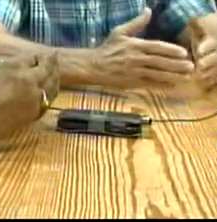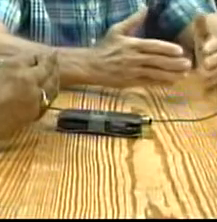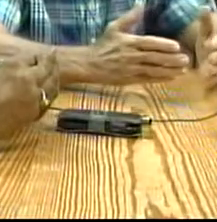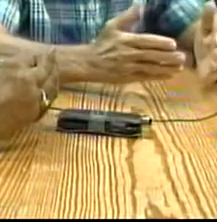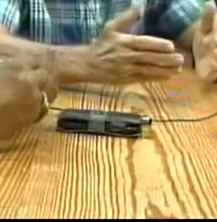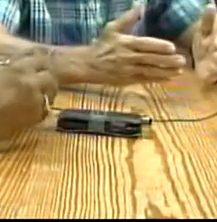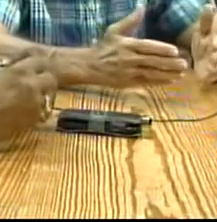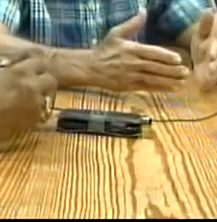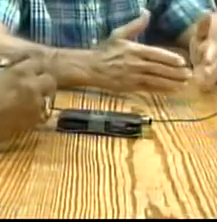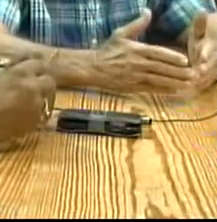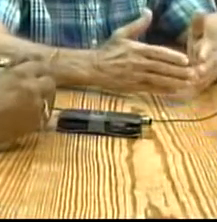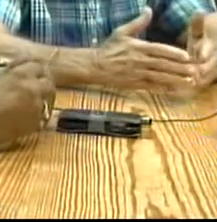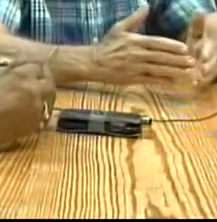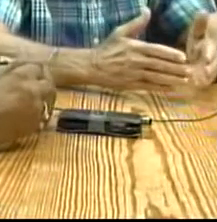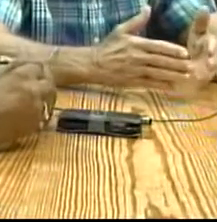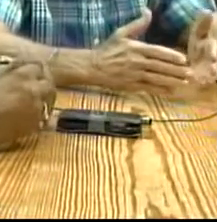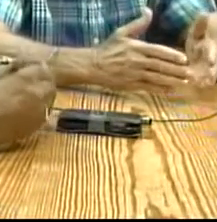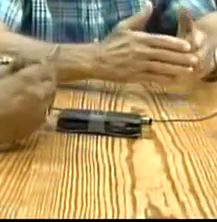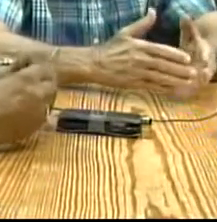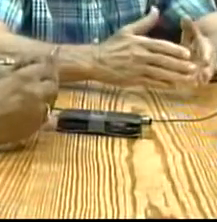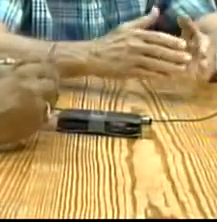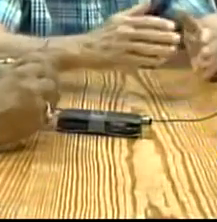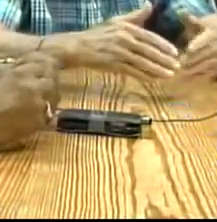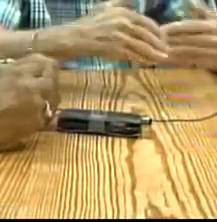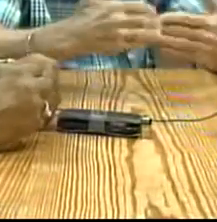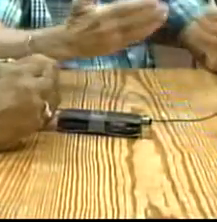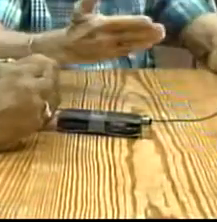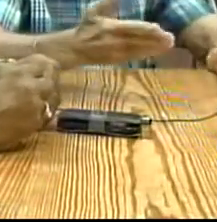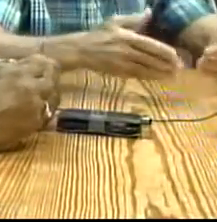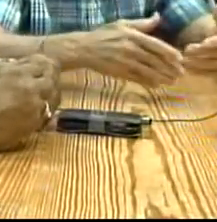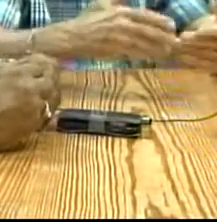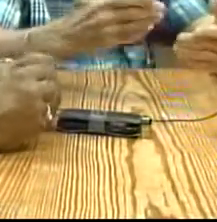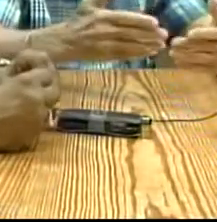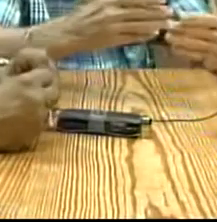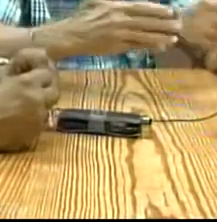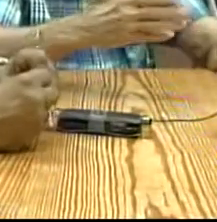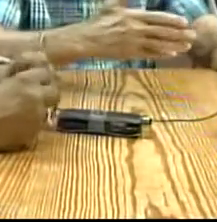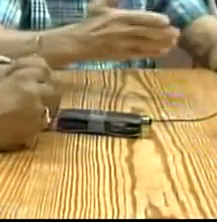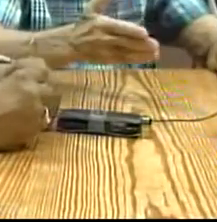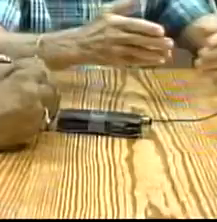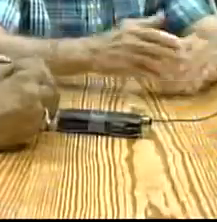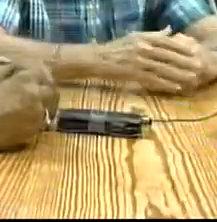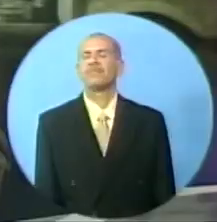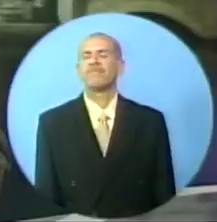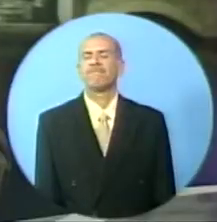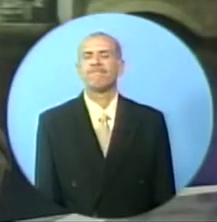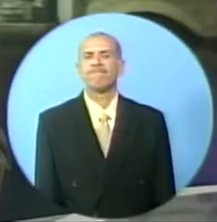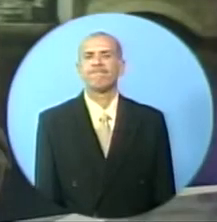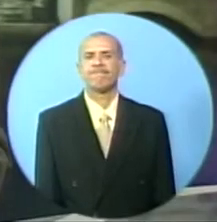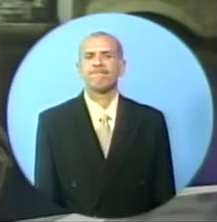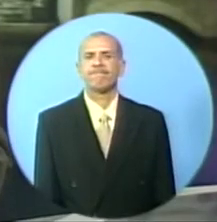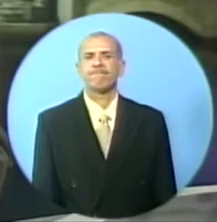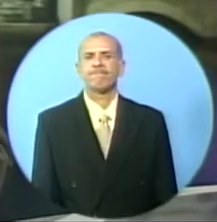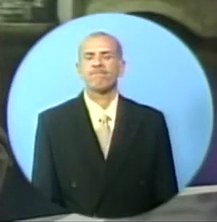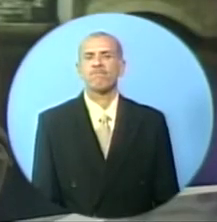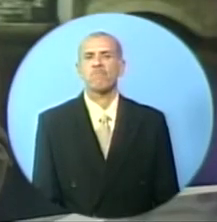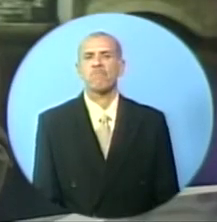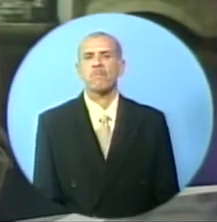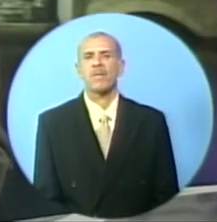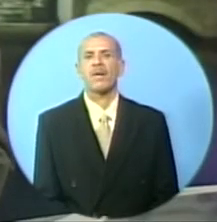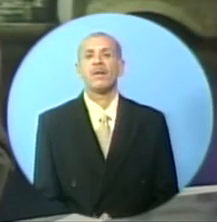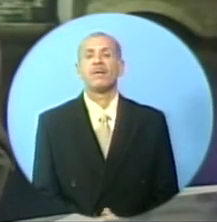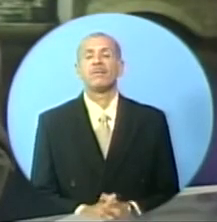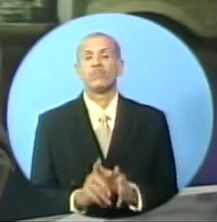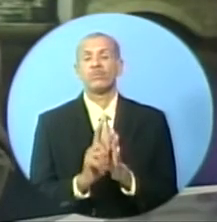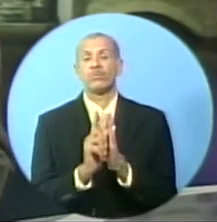of that, you took to heart and you tried to follow what his guidelines were. Now, minutes